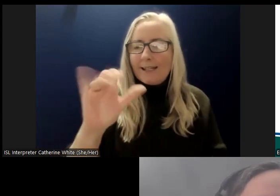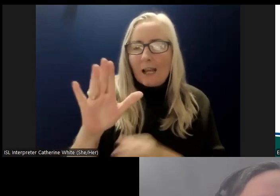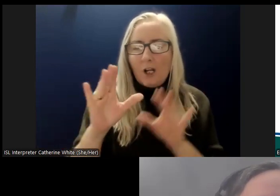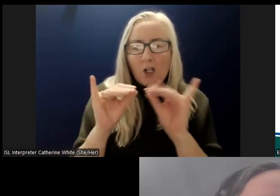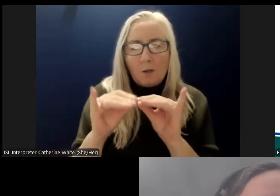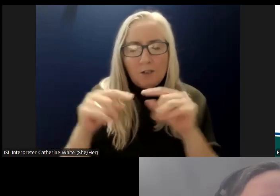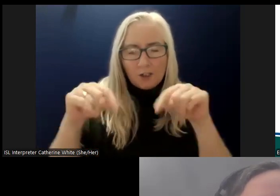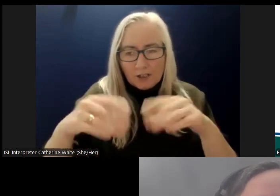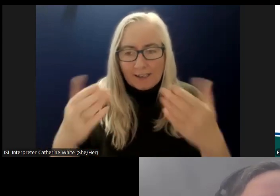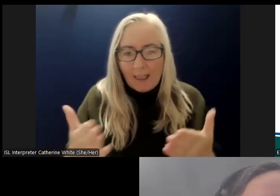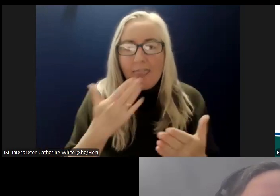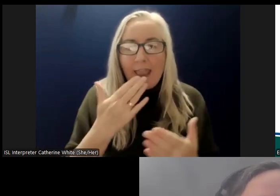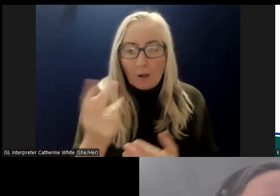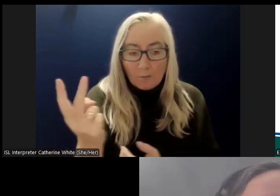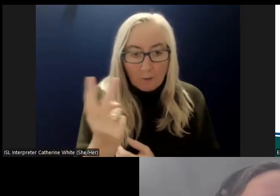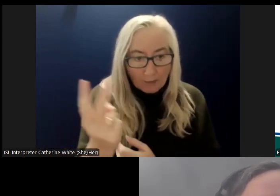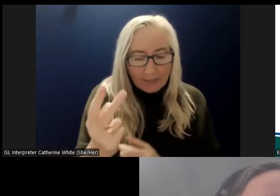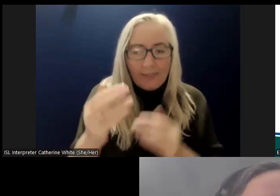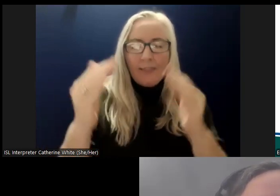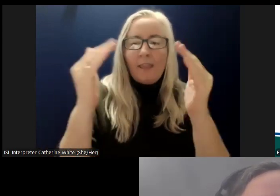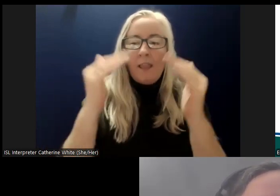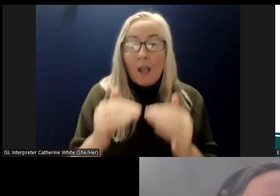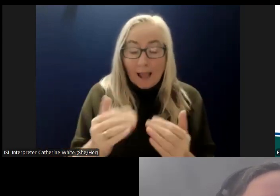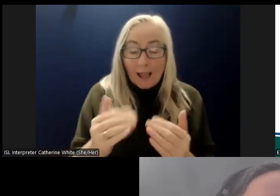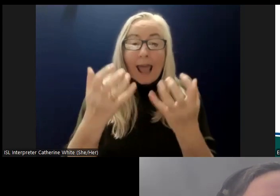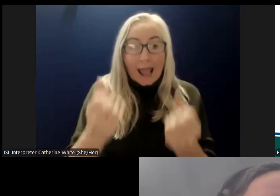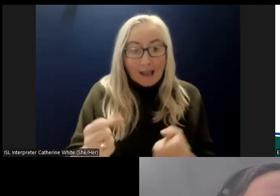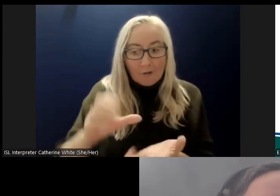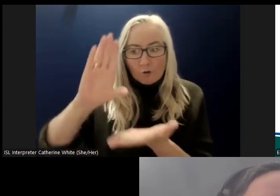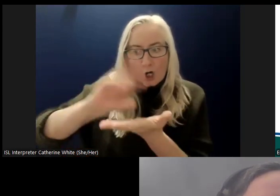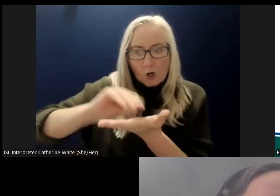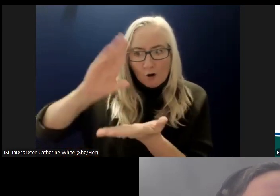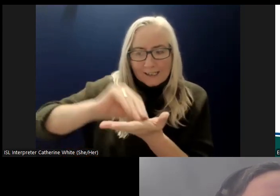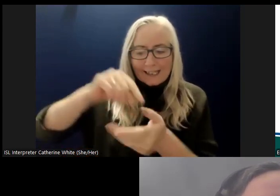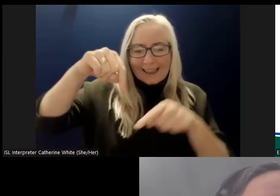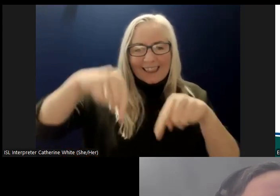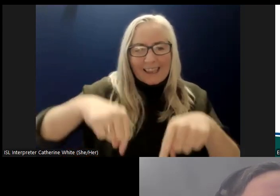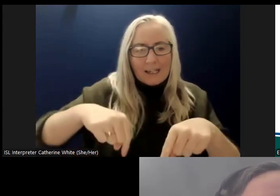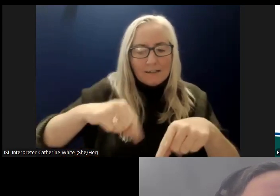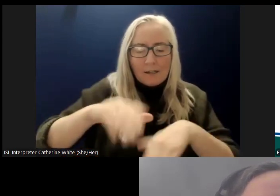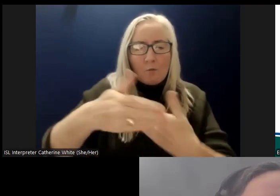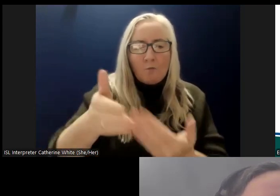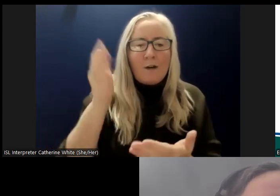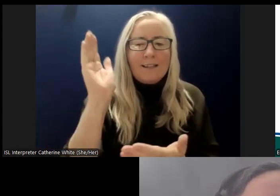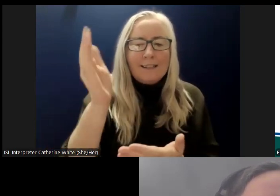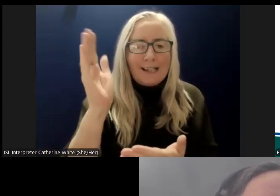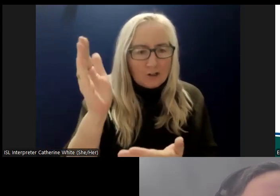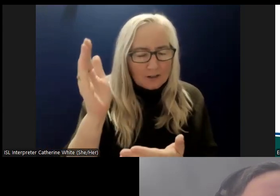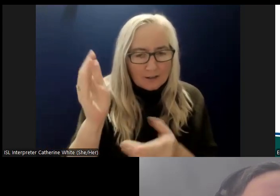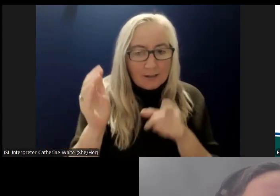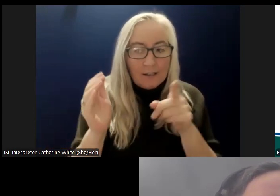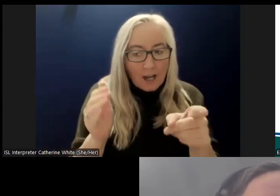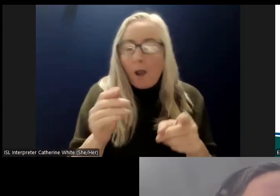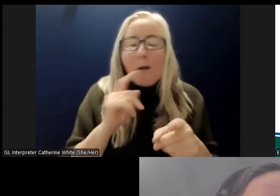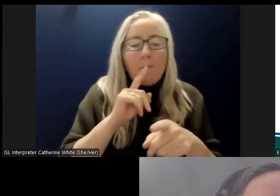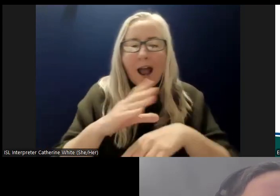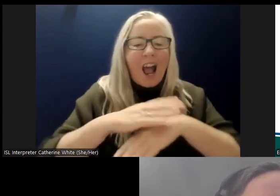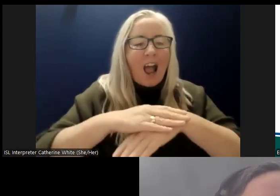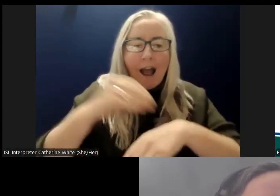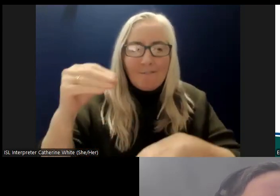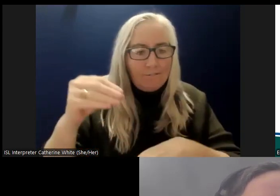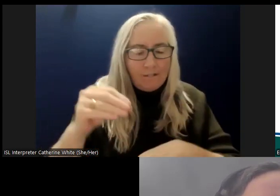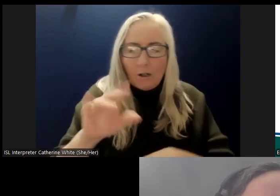So thank you to them. We are recording the presentation part of the session, and we'll turn it off for